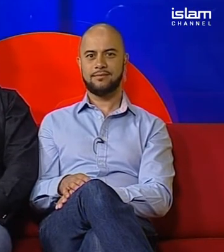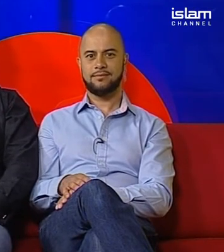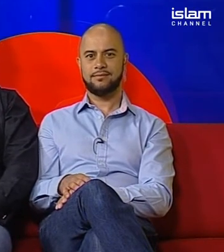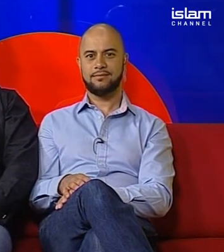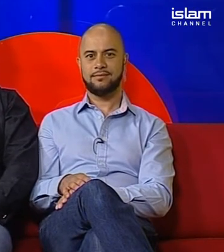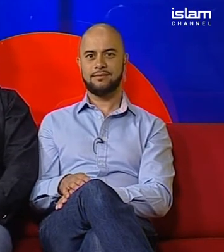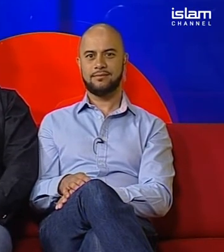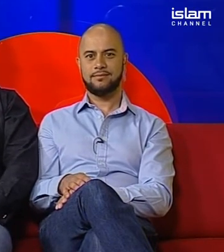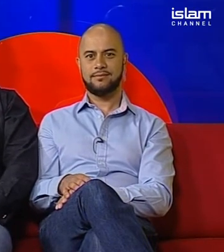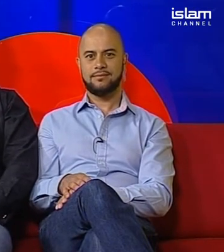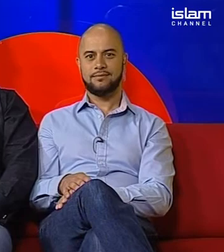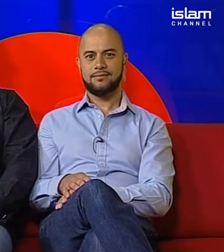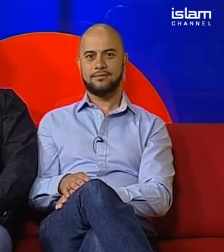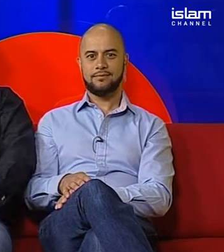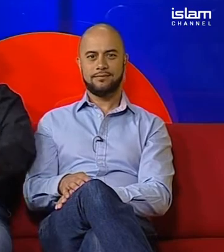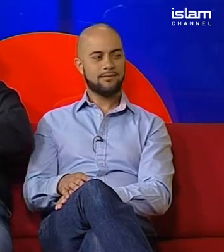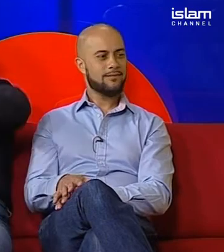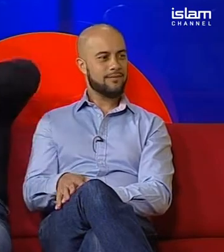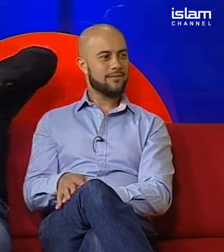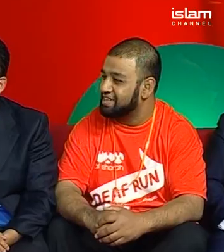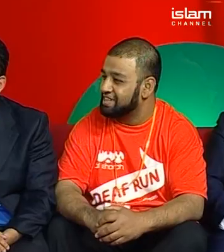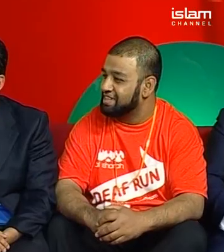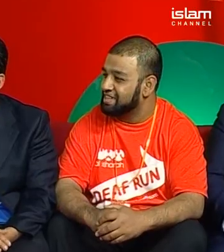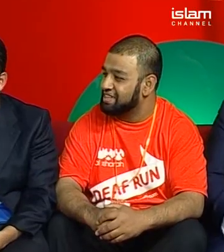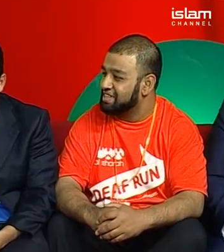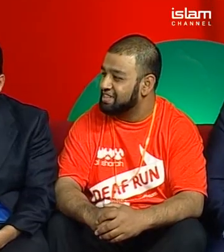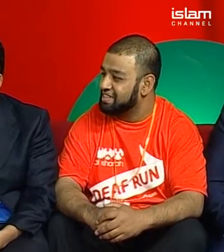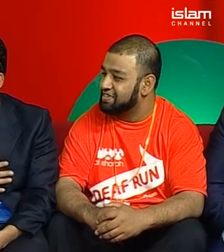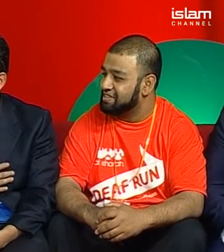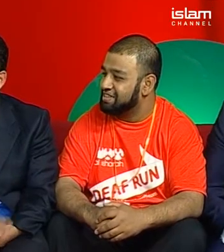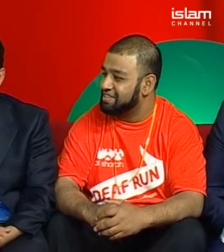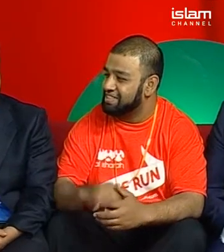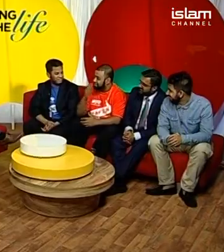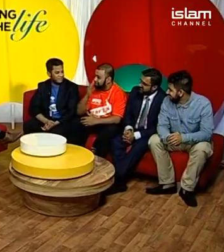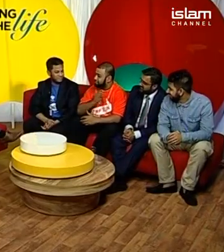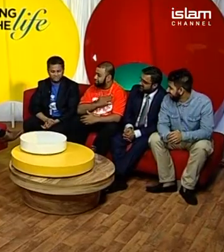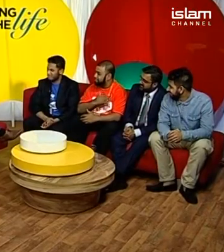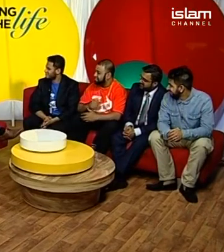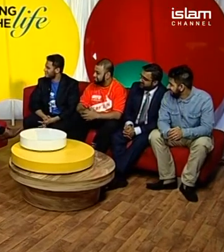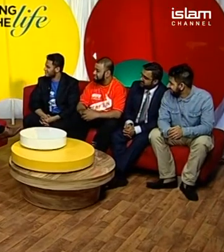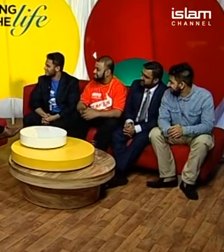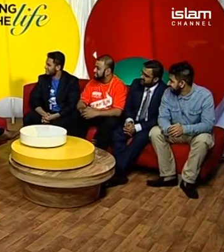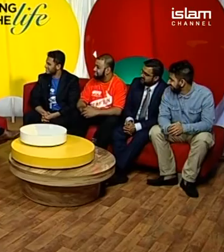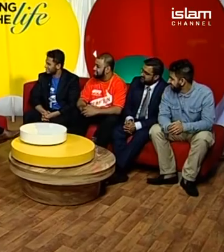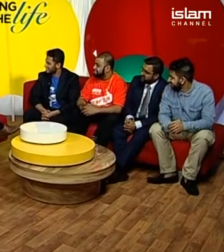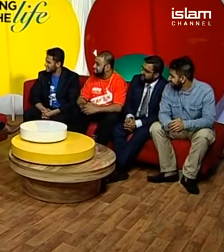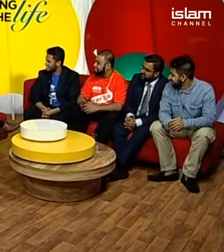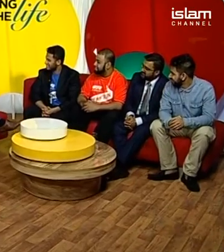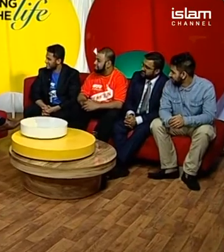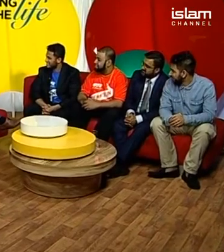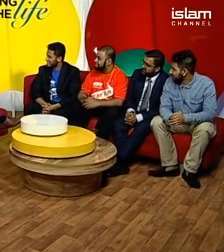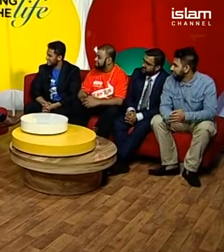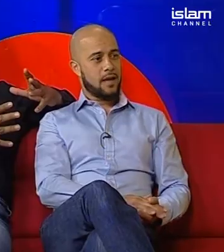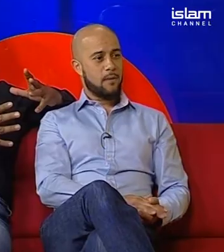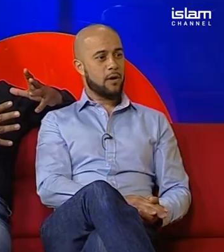are both here to tell us about their latest work. Assalamu alaikum and welcome to Living the Life. Assalamu alaikum. Assalamu alaikum. Assalamu alaikum, Shuhail. We need to do a bit of